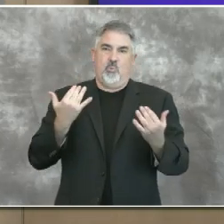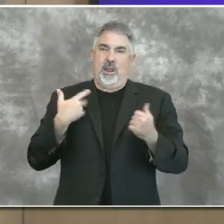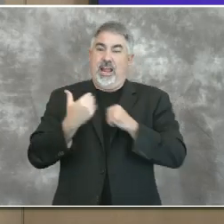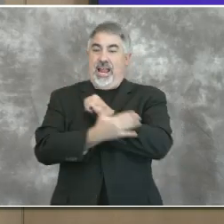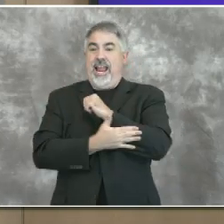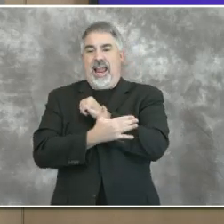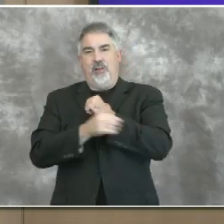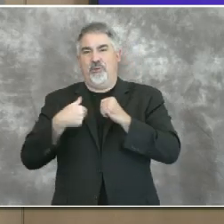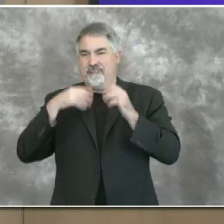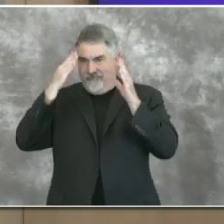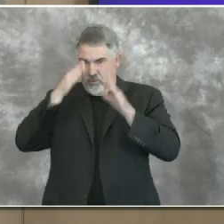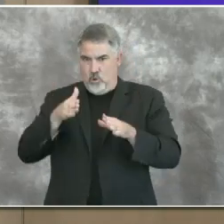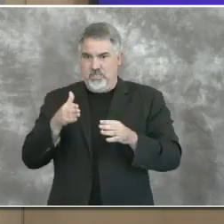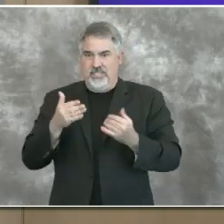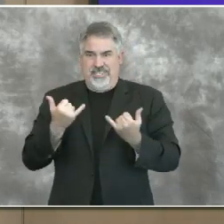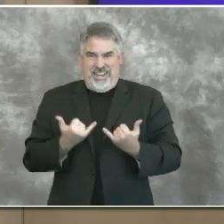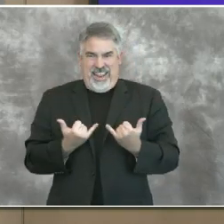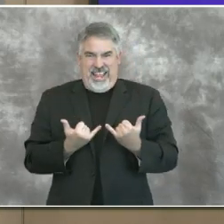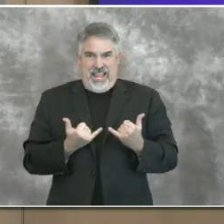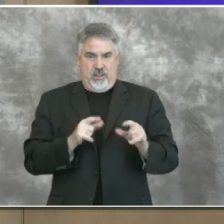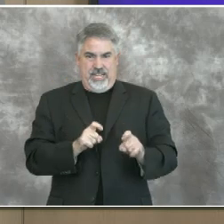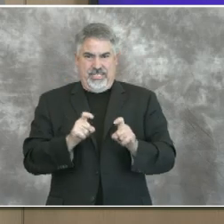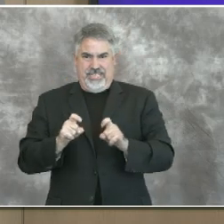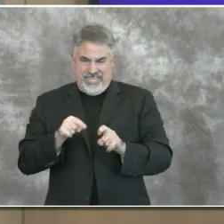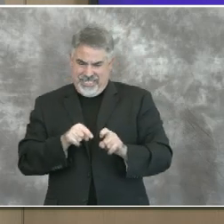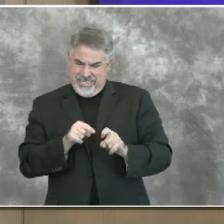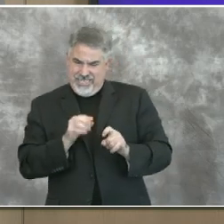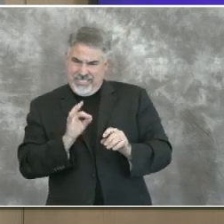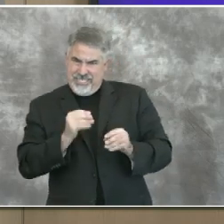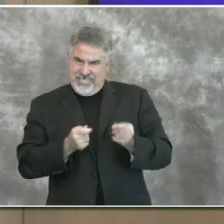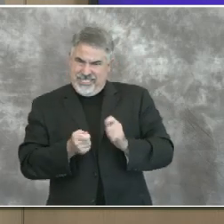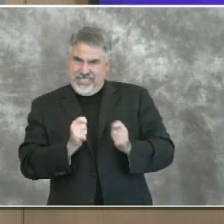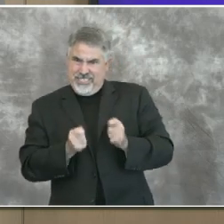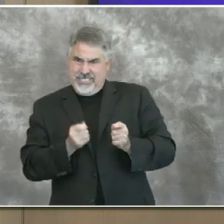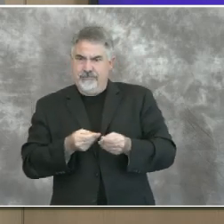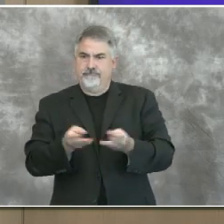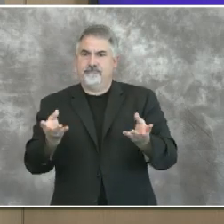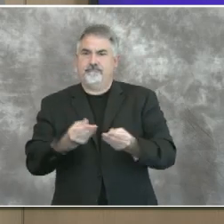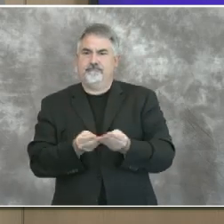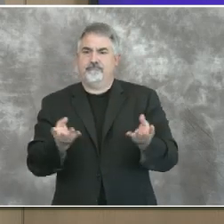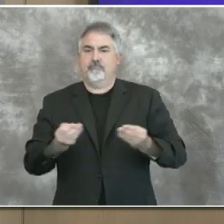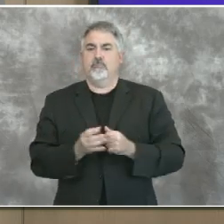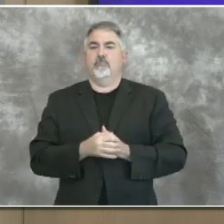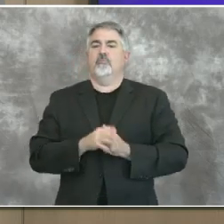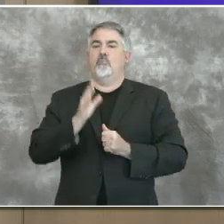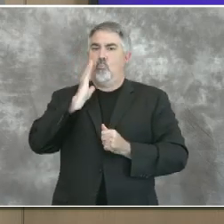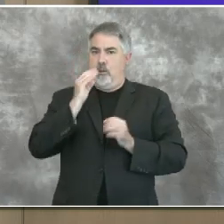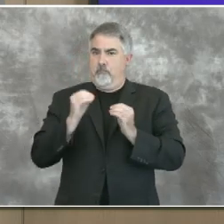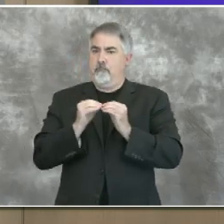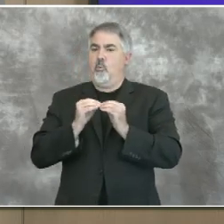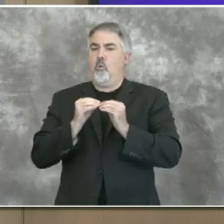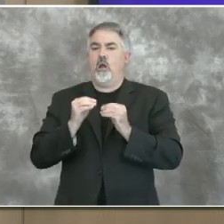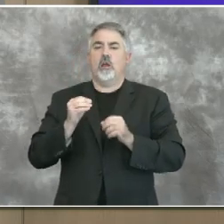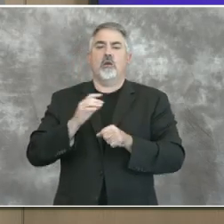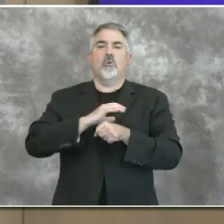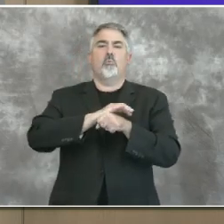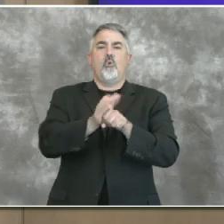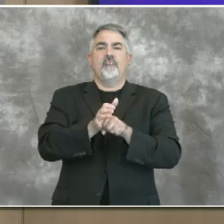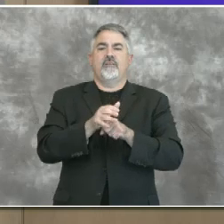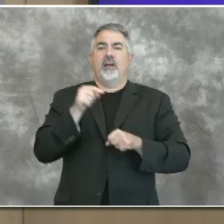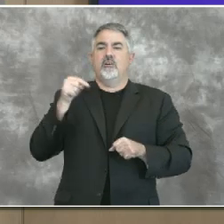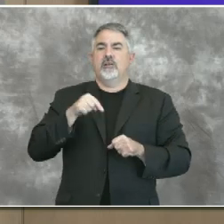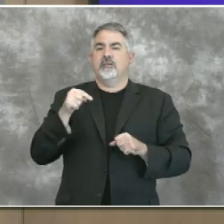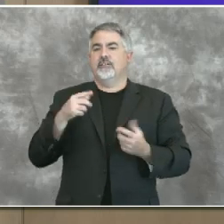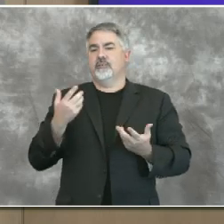on testing. On top of what our public health department is already doing, we will be identifying a COVID-19 testing coordinator to